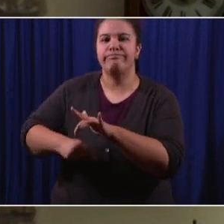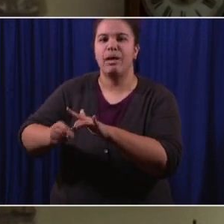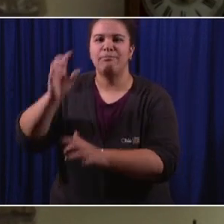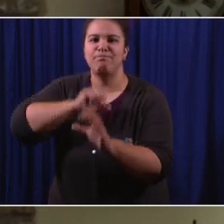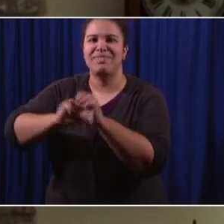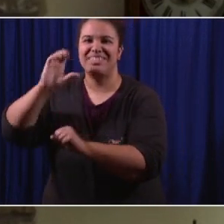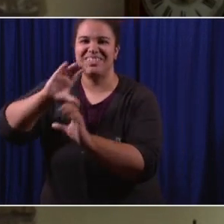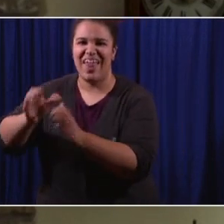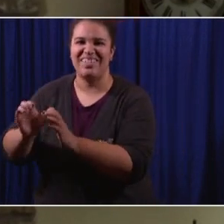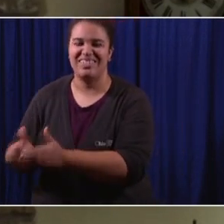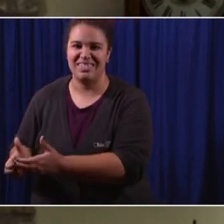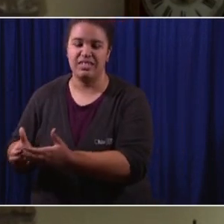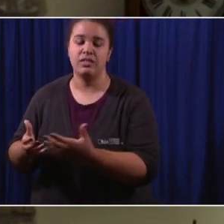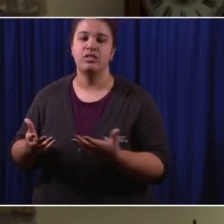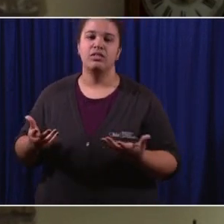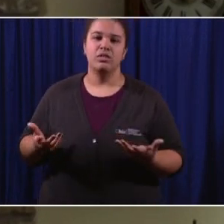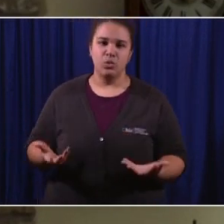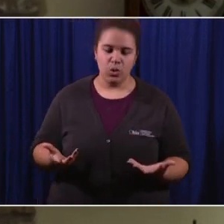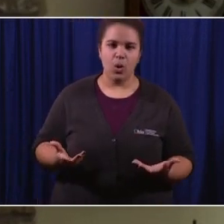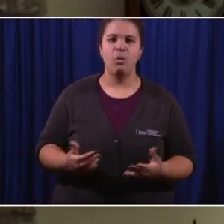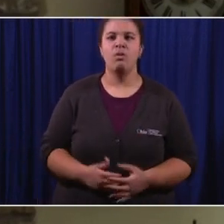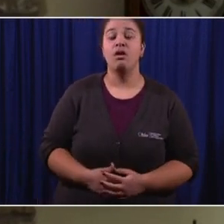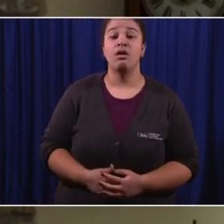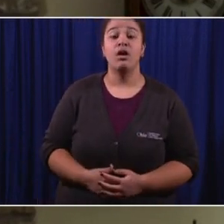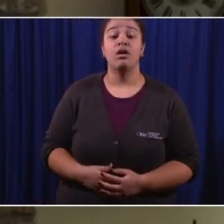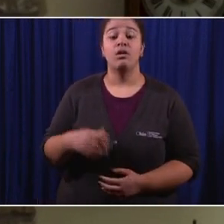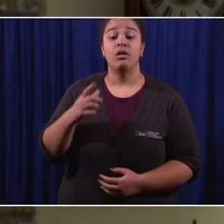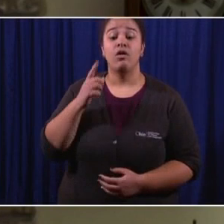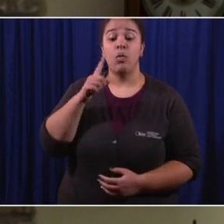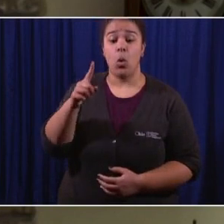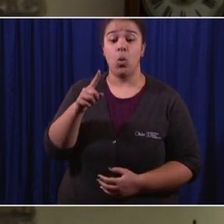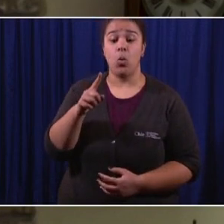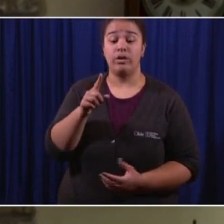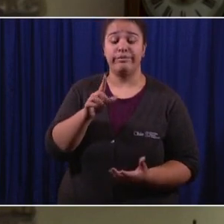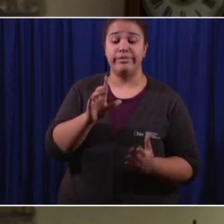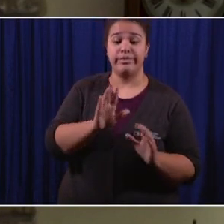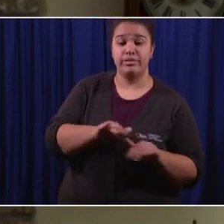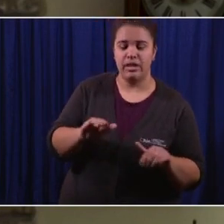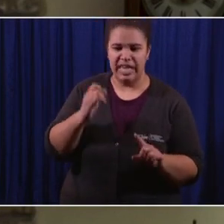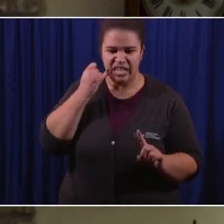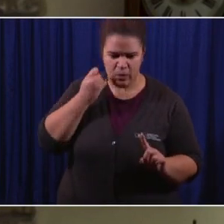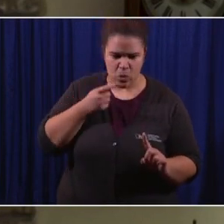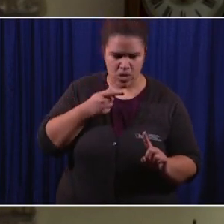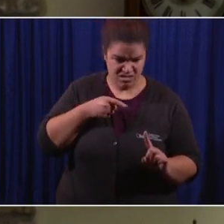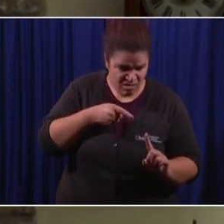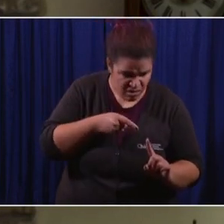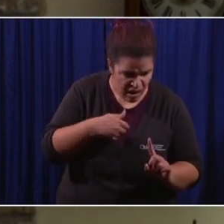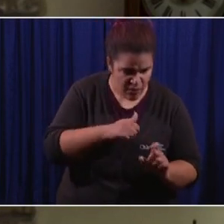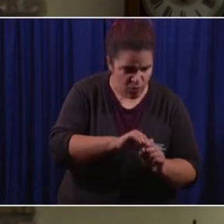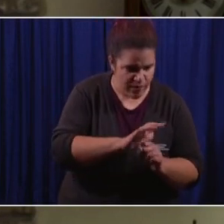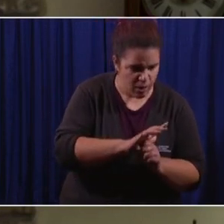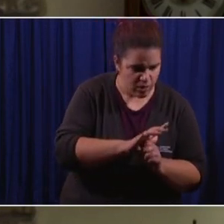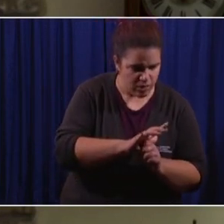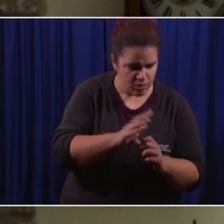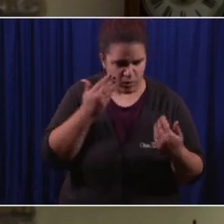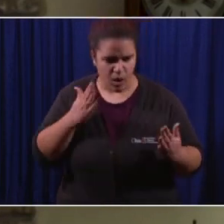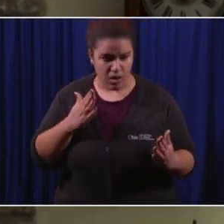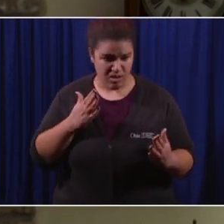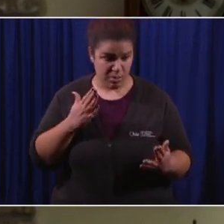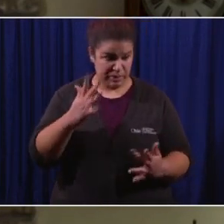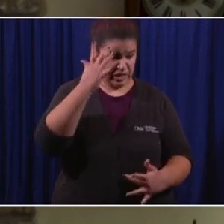don't necessarily, excuse me, so kids who don't necessarily know if they have COVID-19 but might feel ill don't